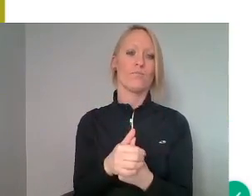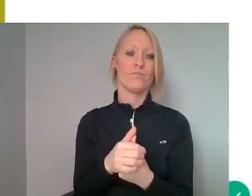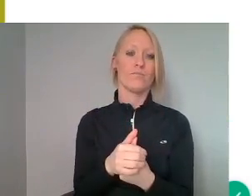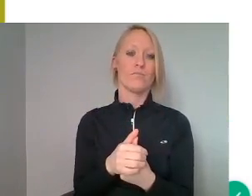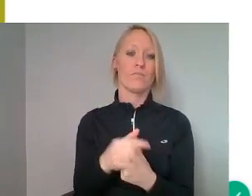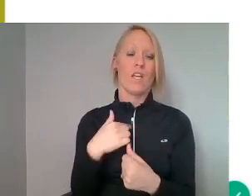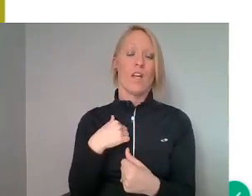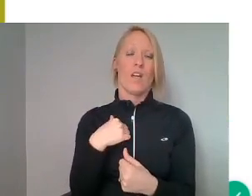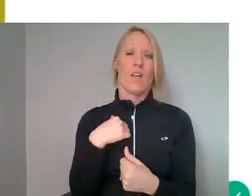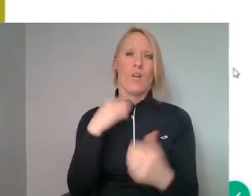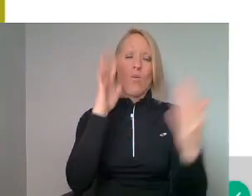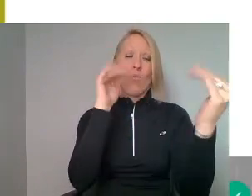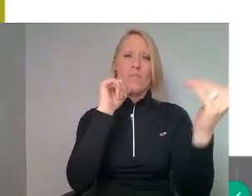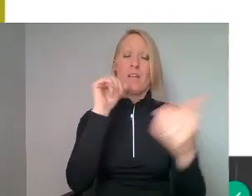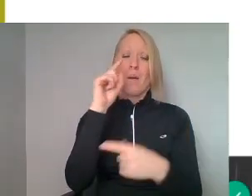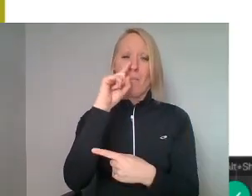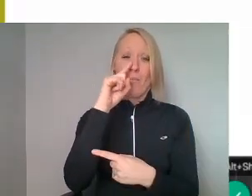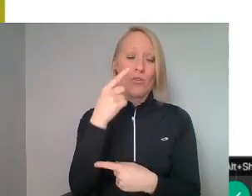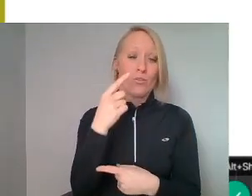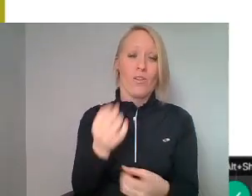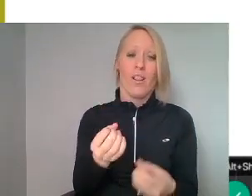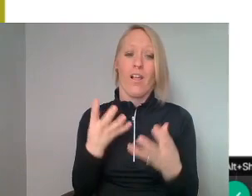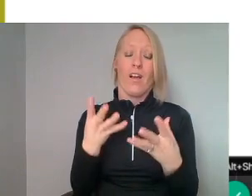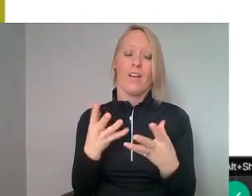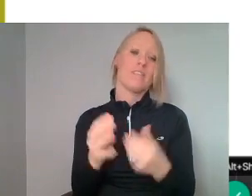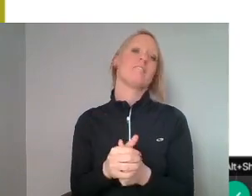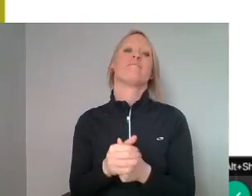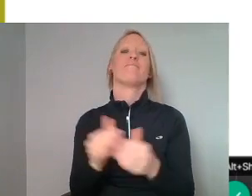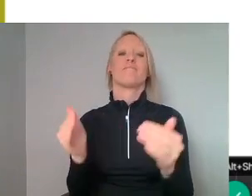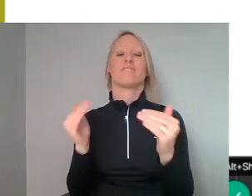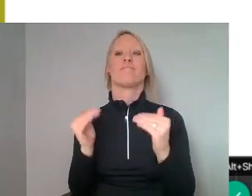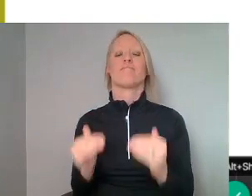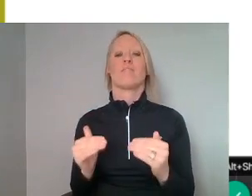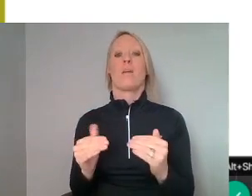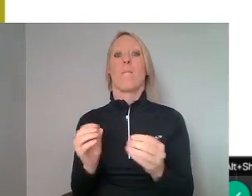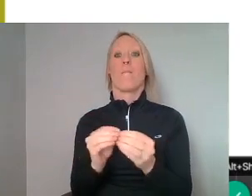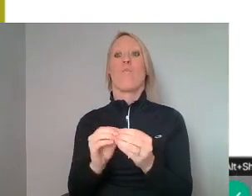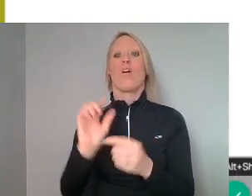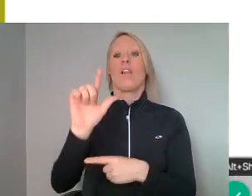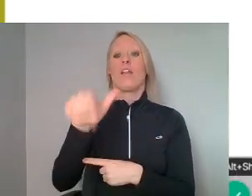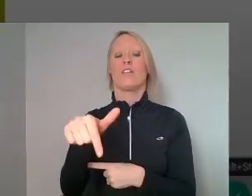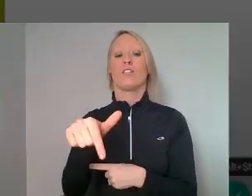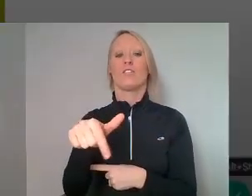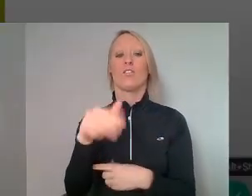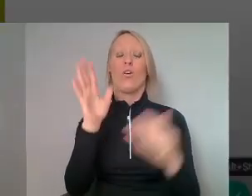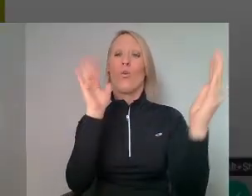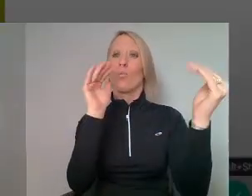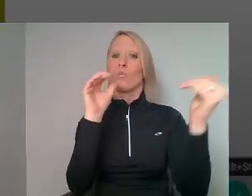And we'll have more of these to come. I hope you guys are doing all right. Bye.